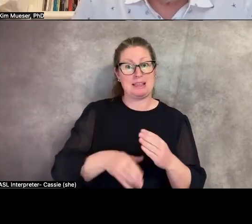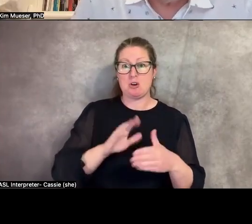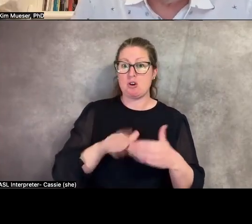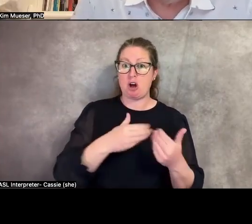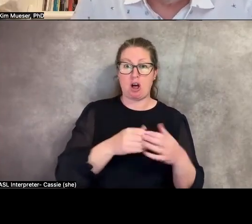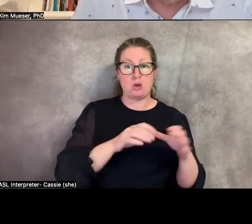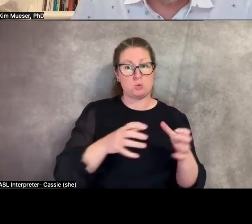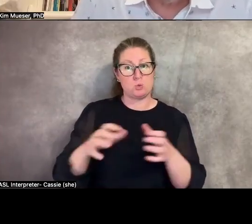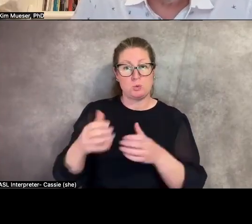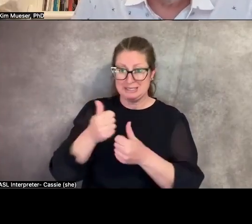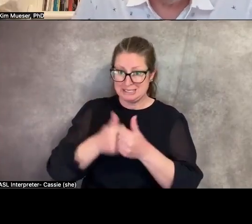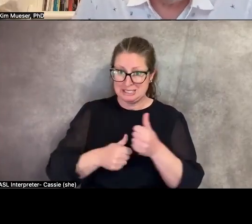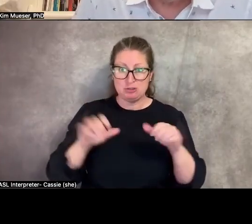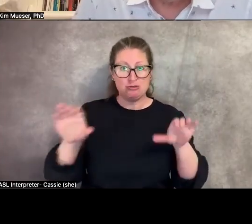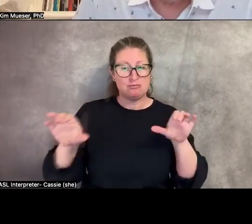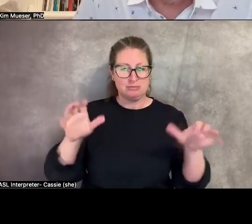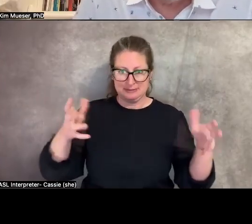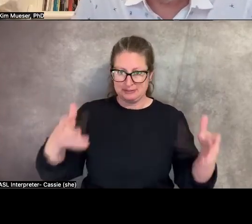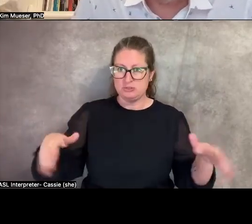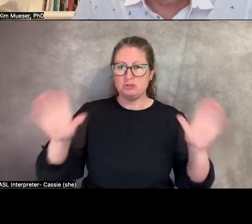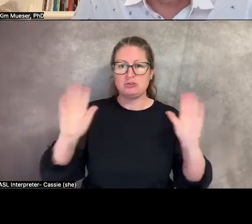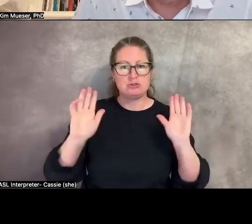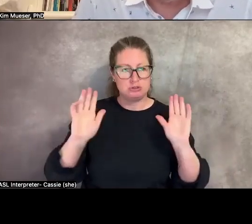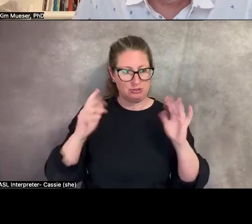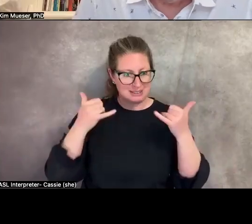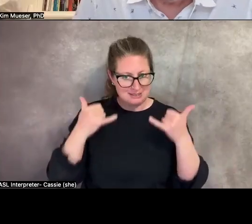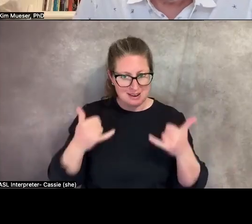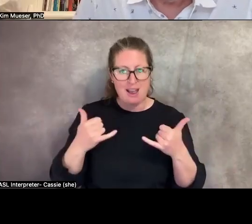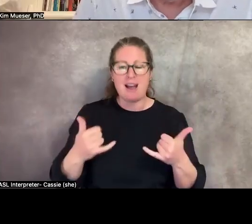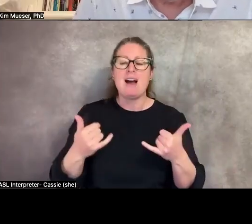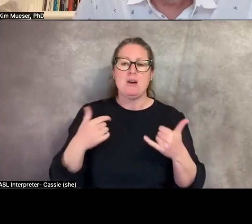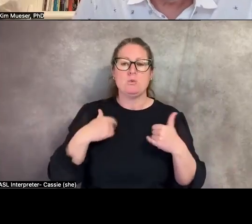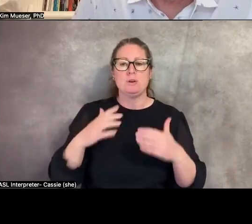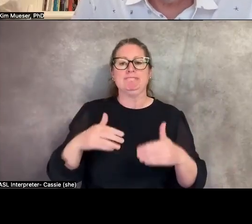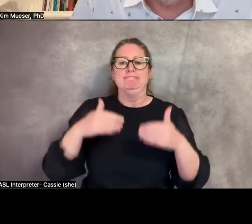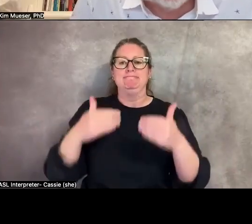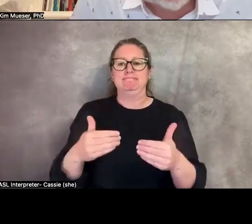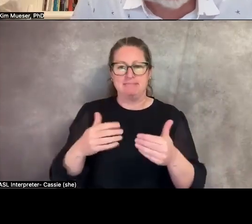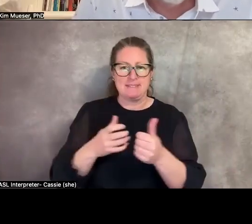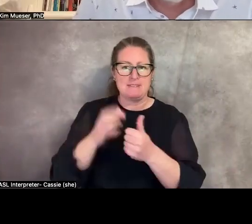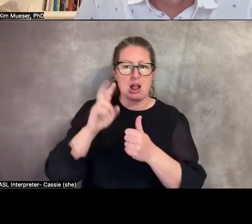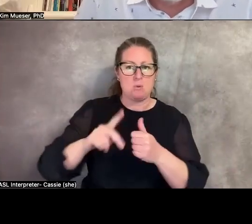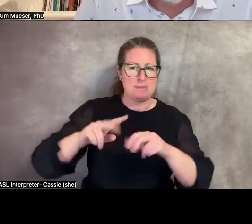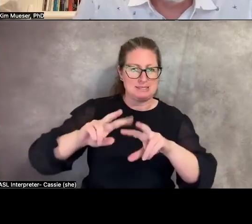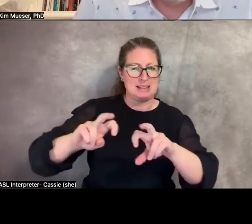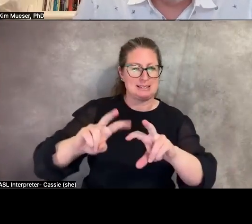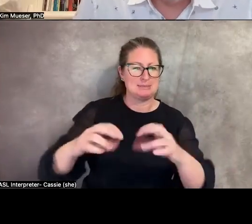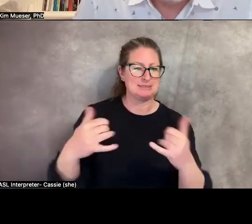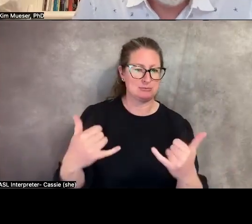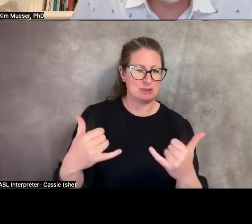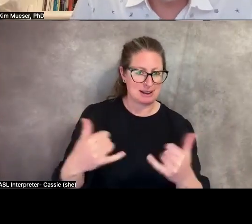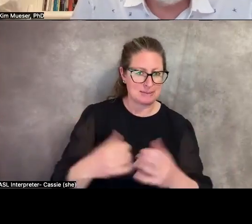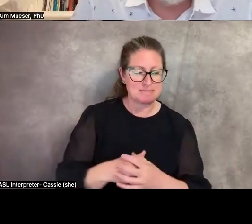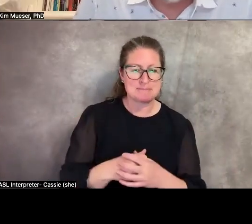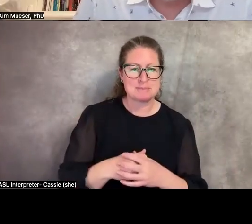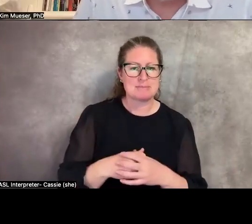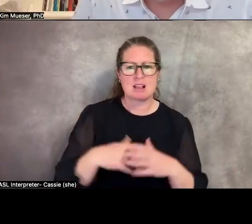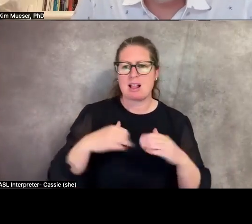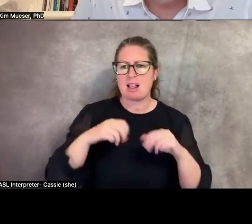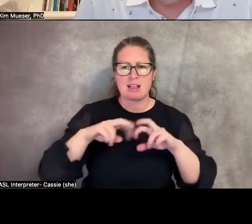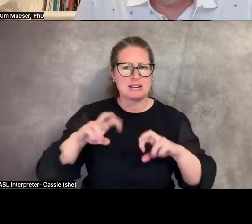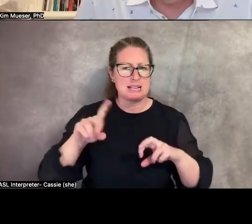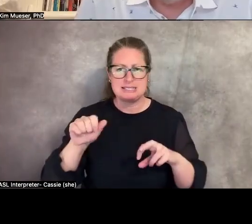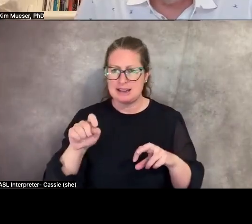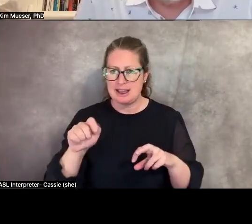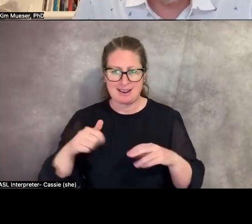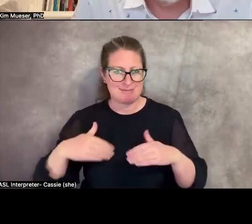groups at each of the different clubhouses, and we're now conducting follow-up assessments. We have not analyzed the data yet